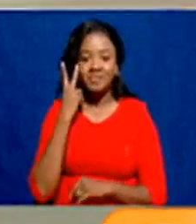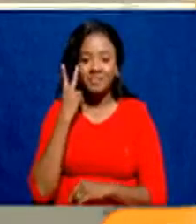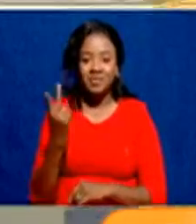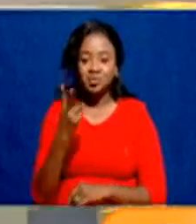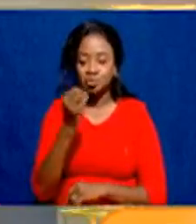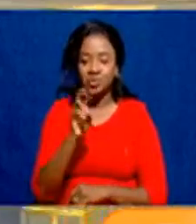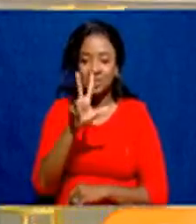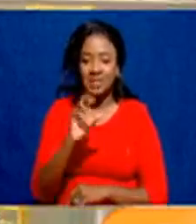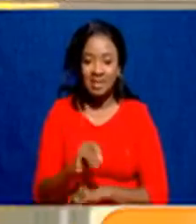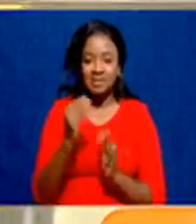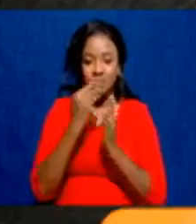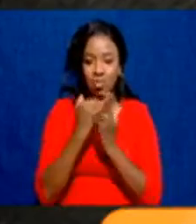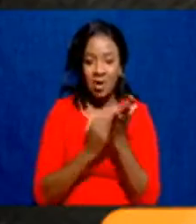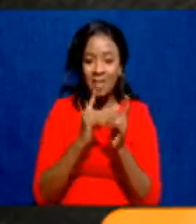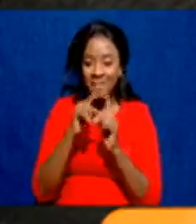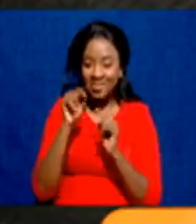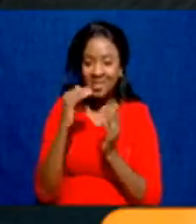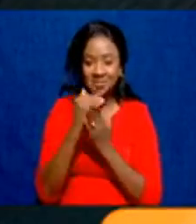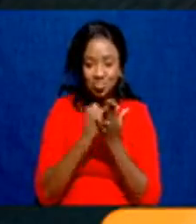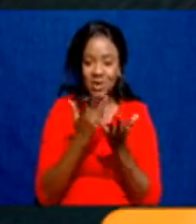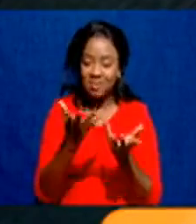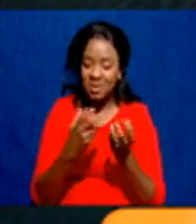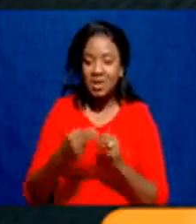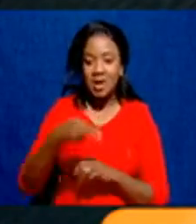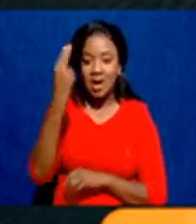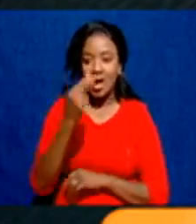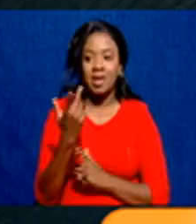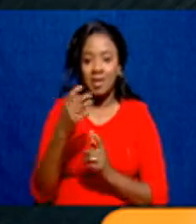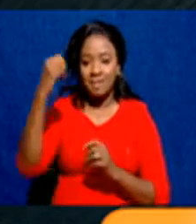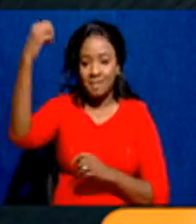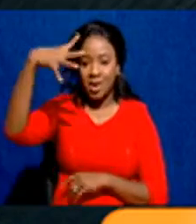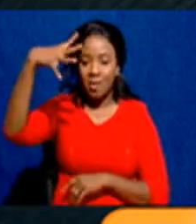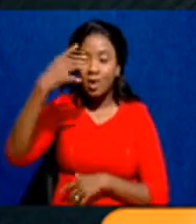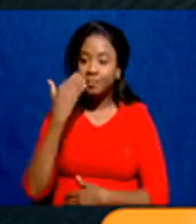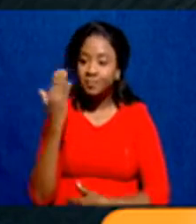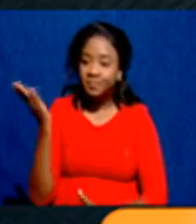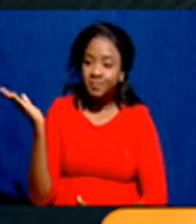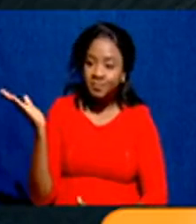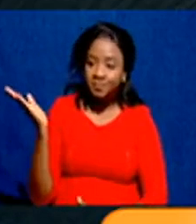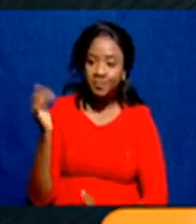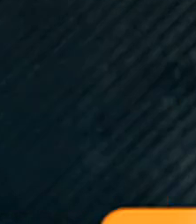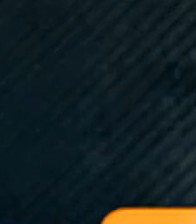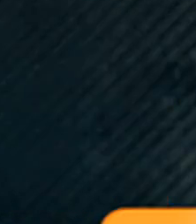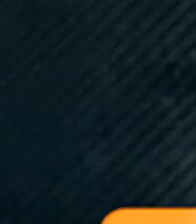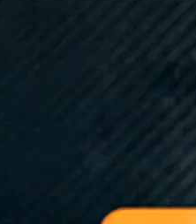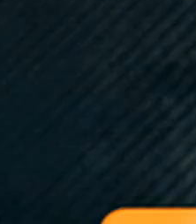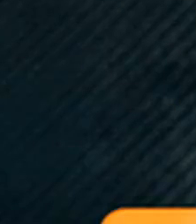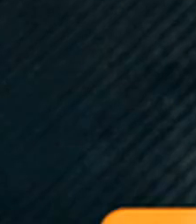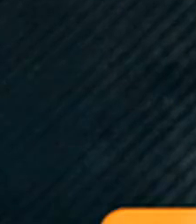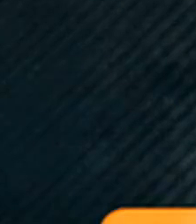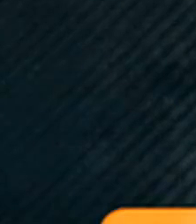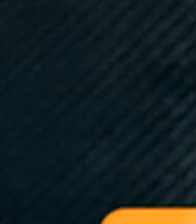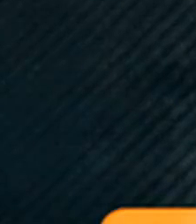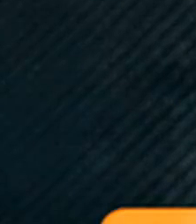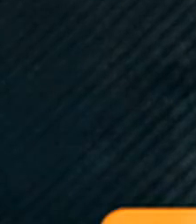require high energy. The projects include industrial parks across the country that require about 500 megawatts